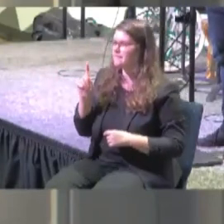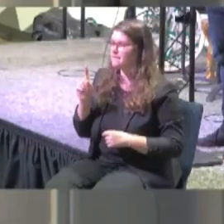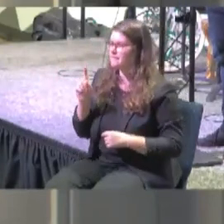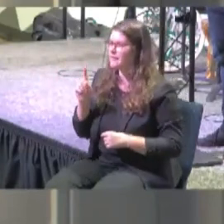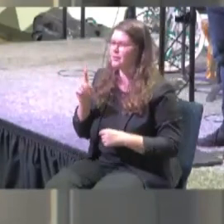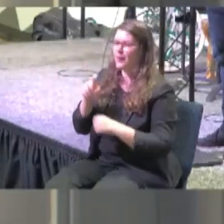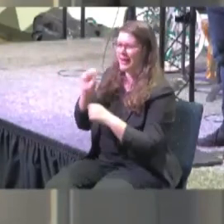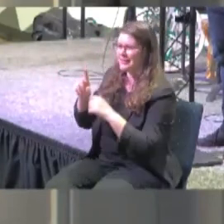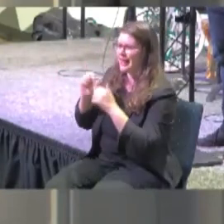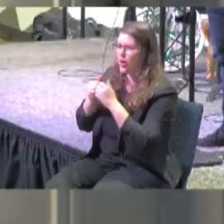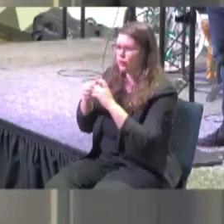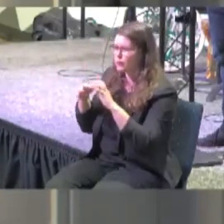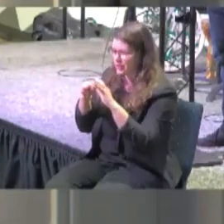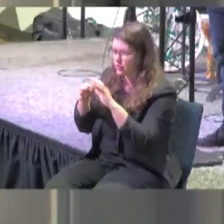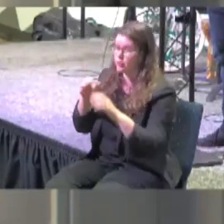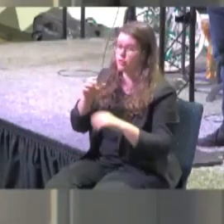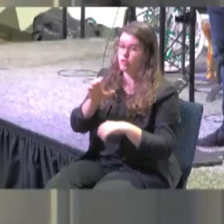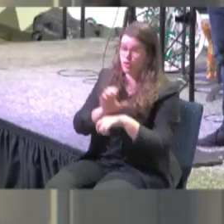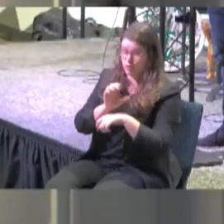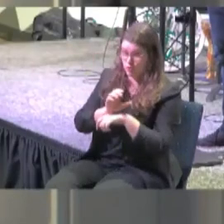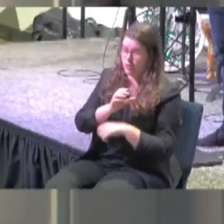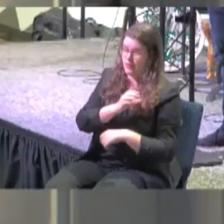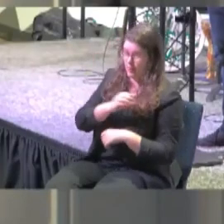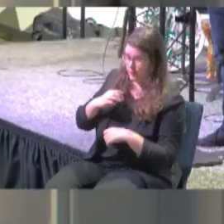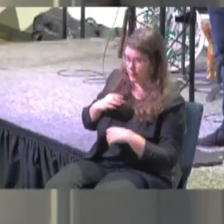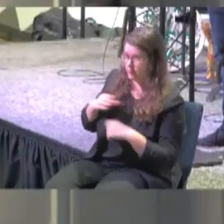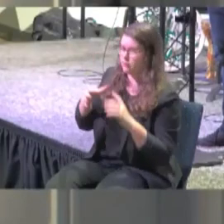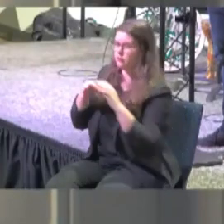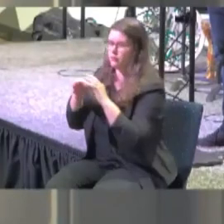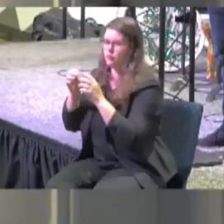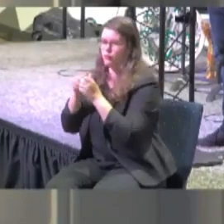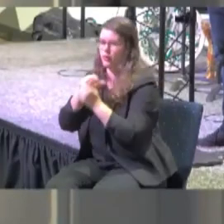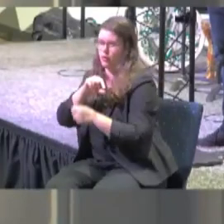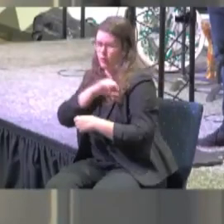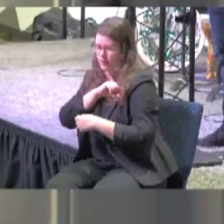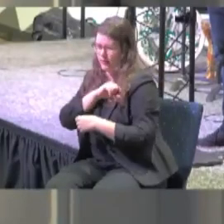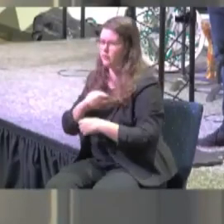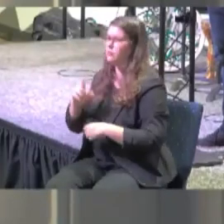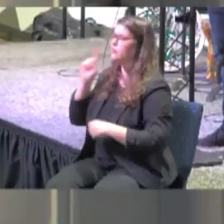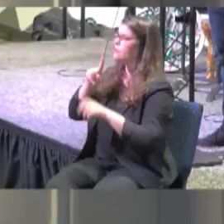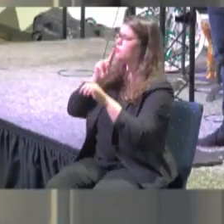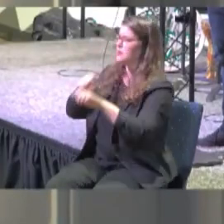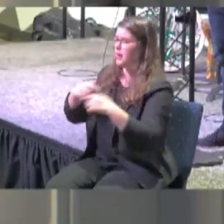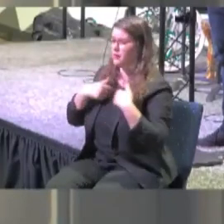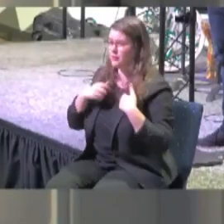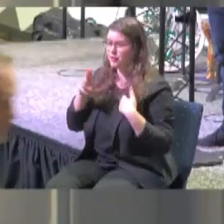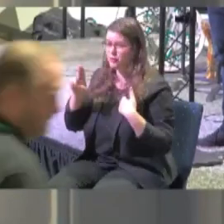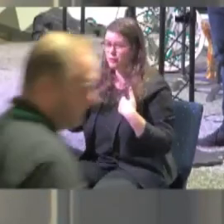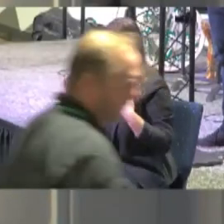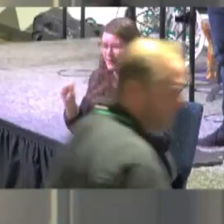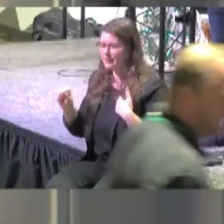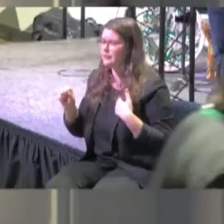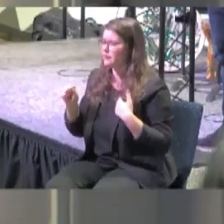very eager to include, be fully inclusive of all people who understand themselves as Christians.